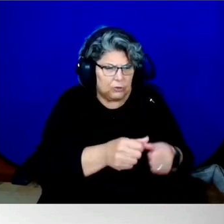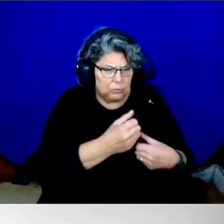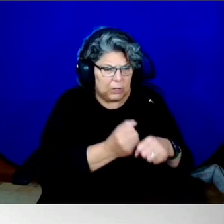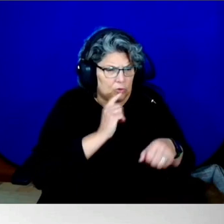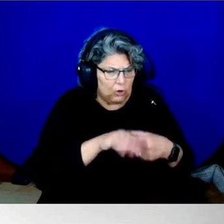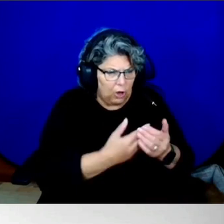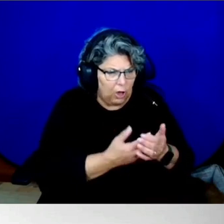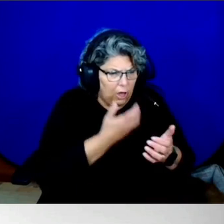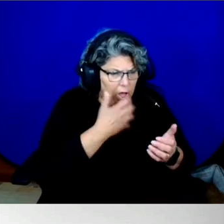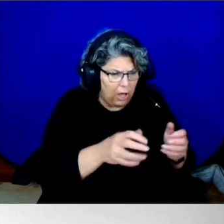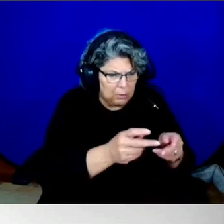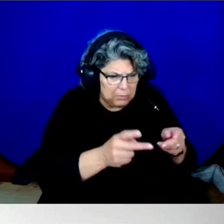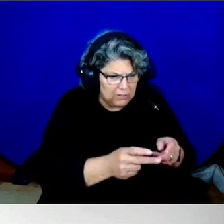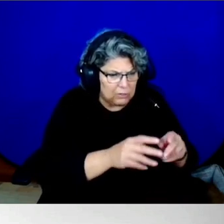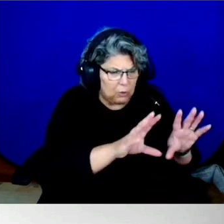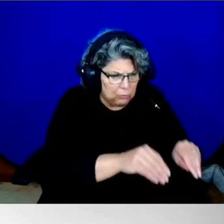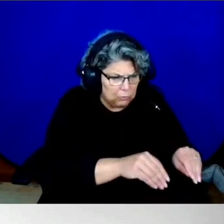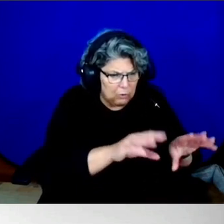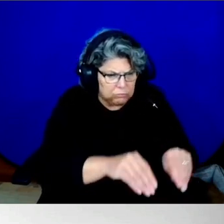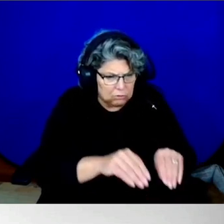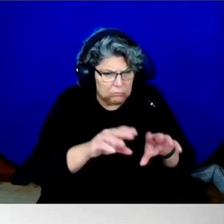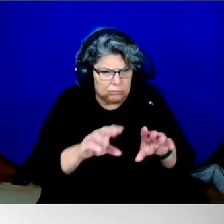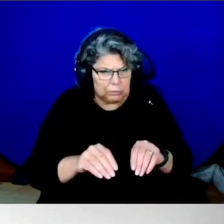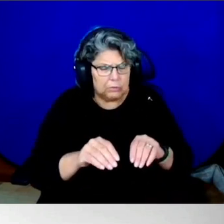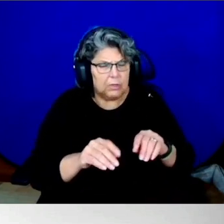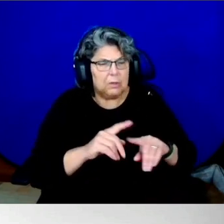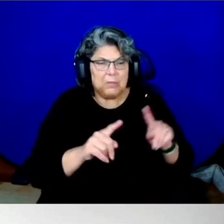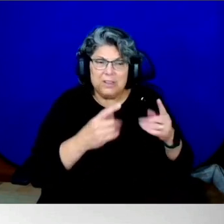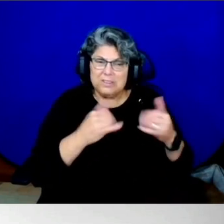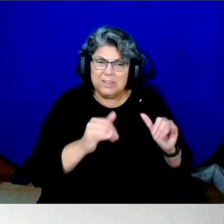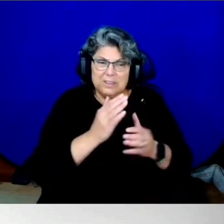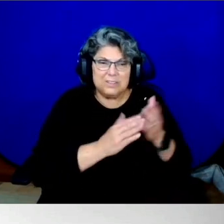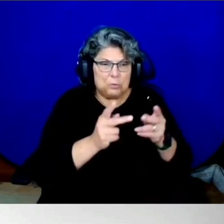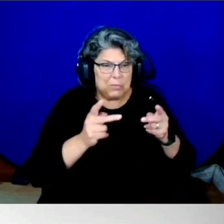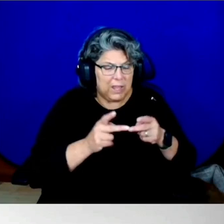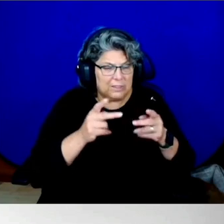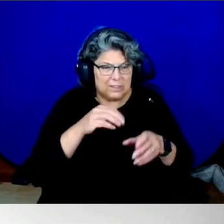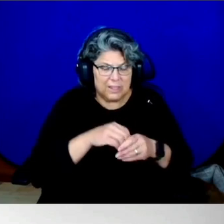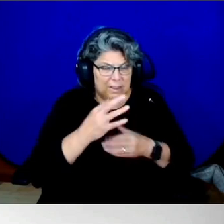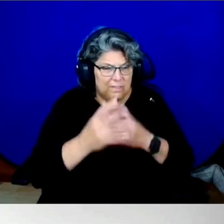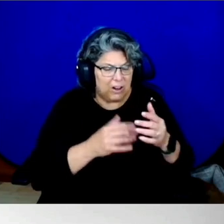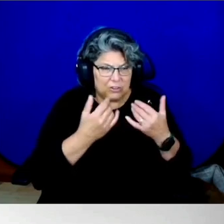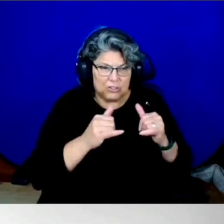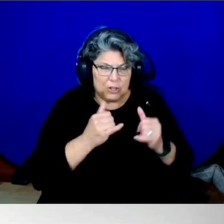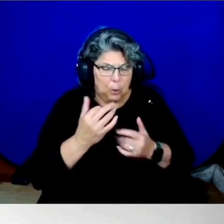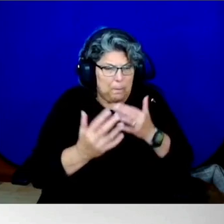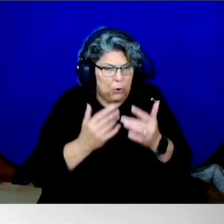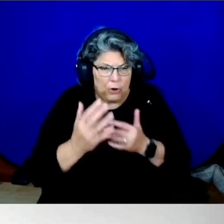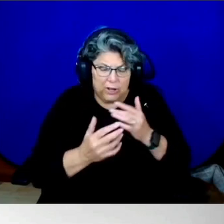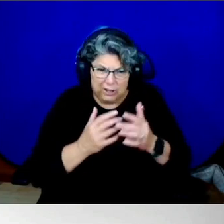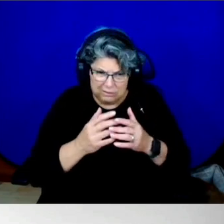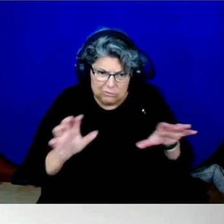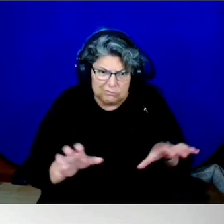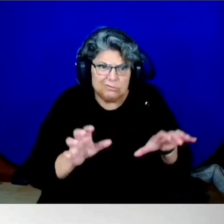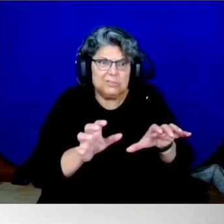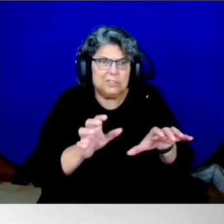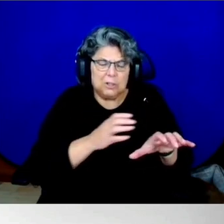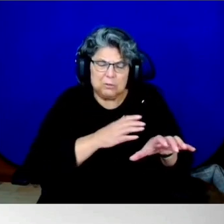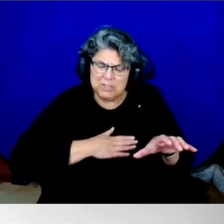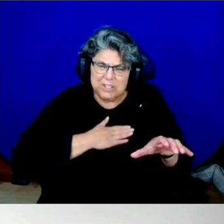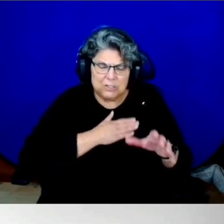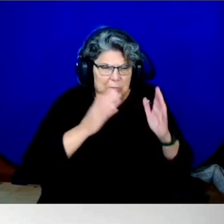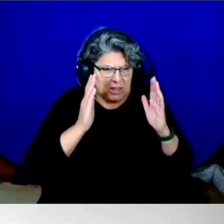remind you that we still have other portions of this fire that is still actively burning, and we need you to stay diligent. We have been able to